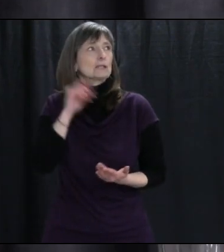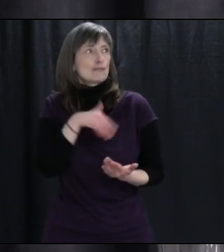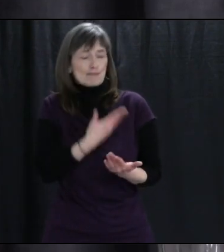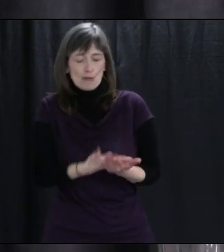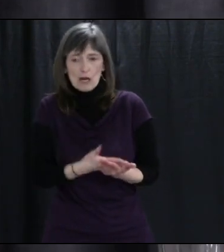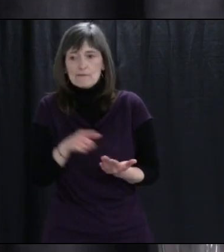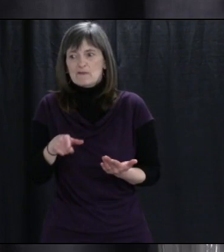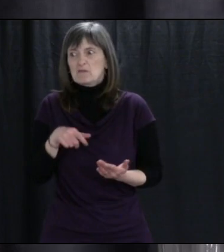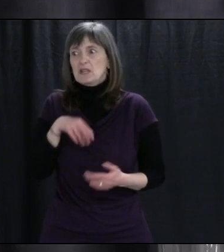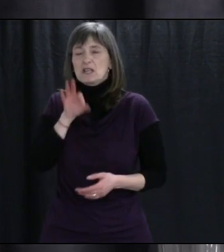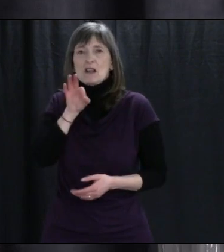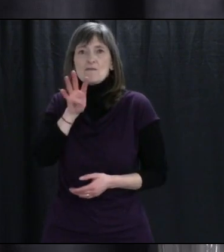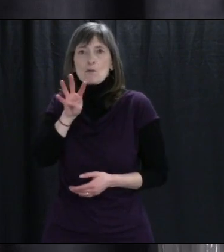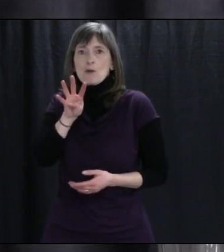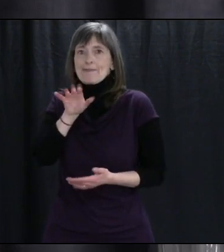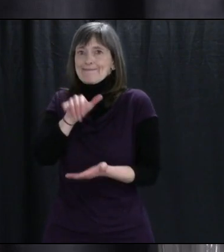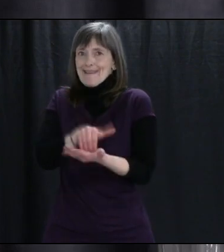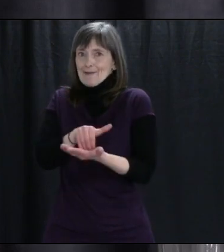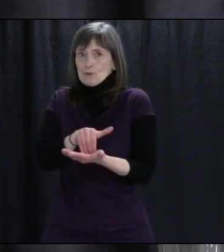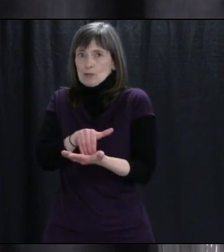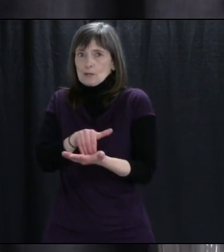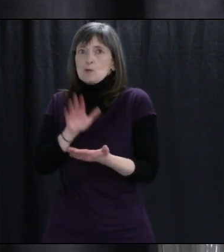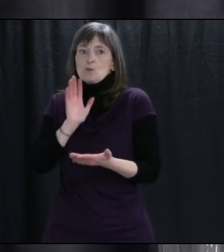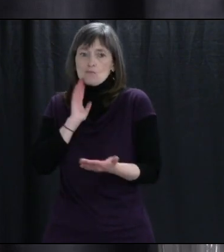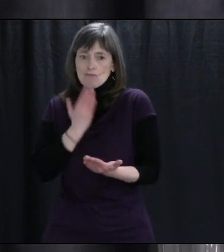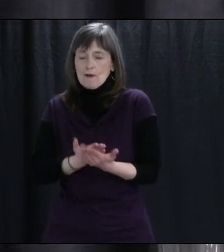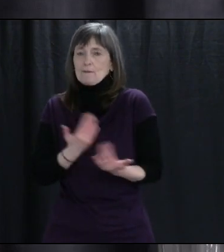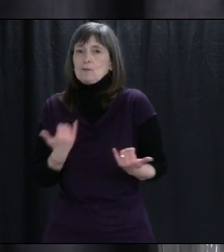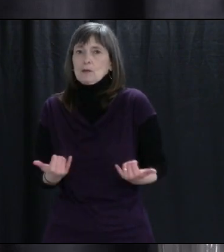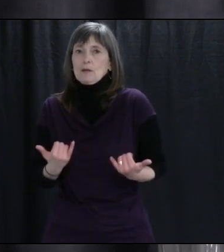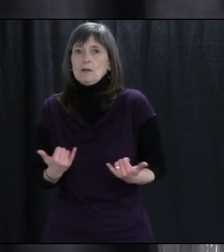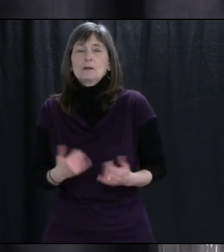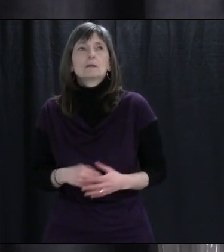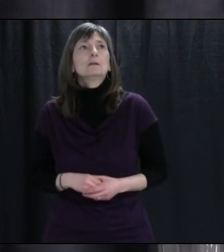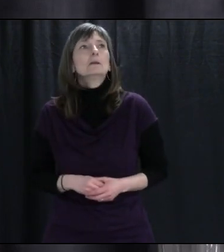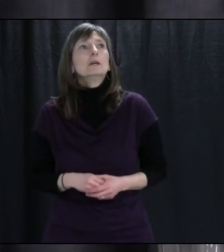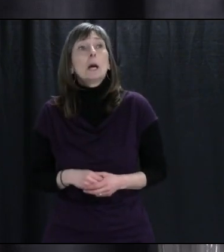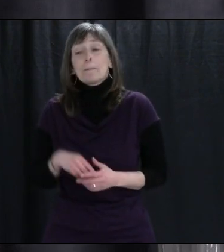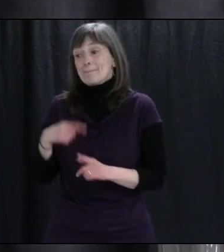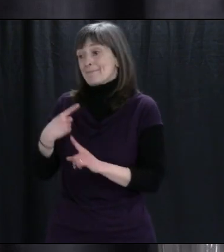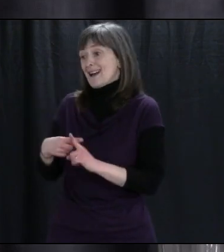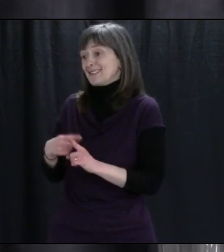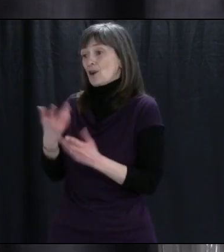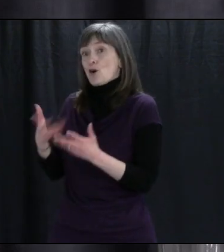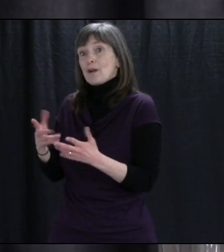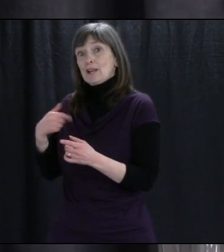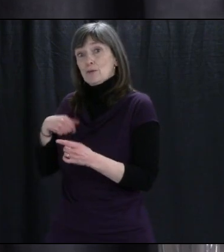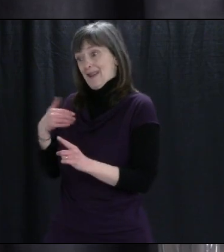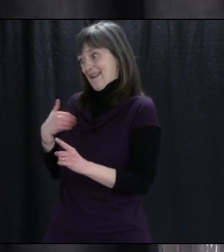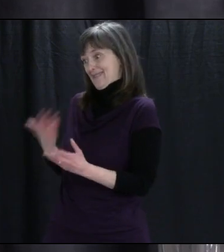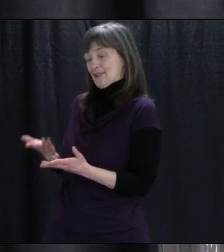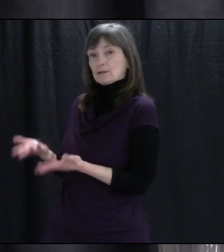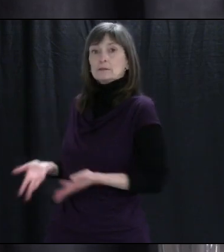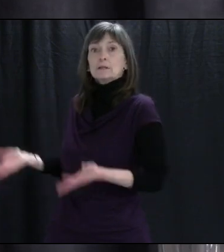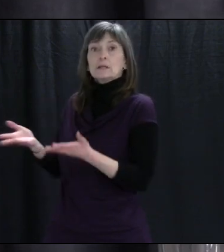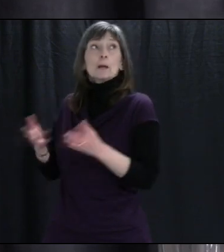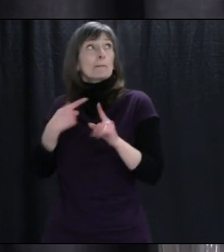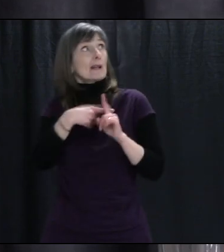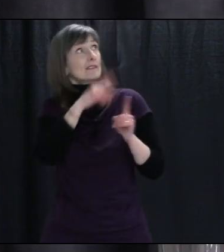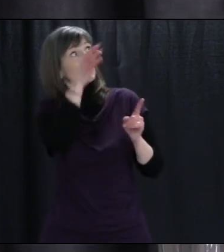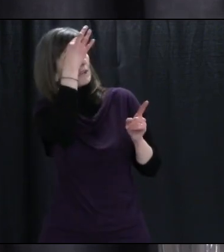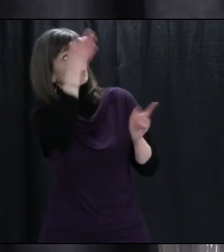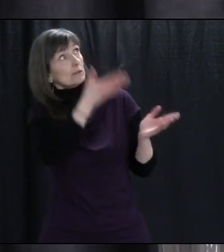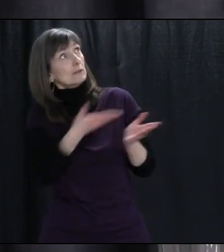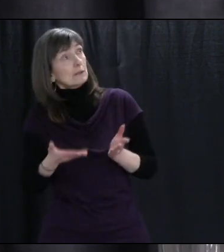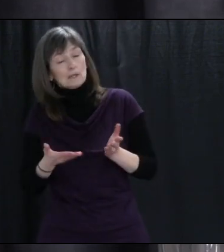another 94,000 masks. In addition to our provincial supply chain, the federal piece, and